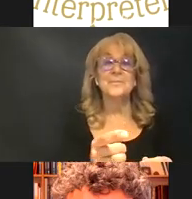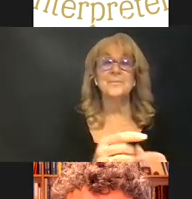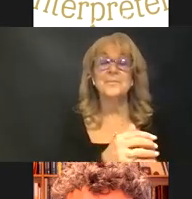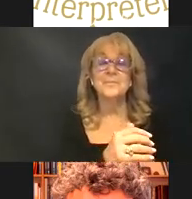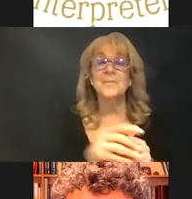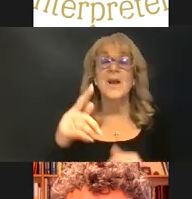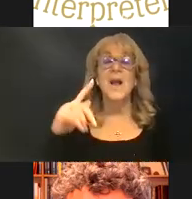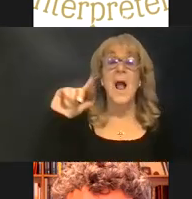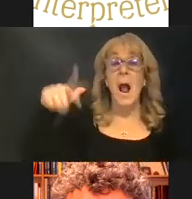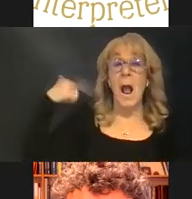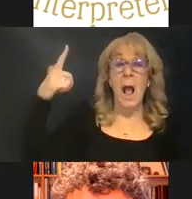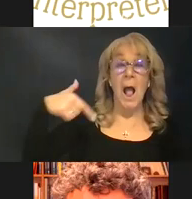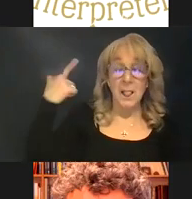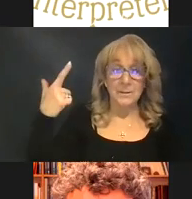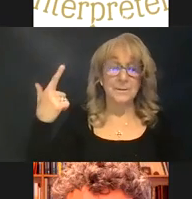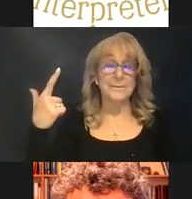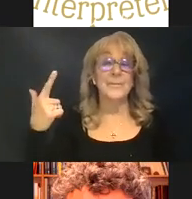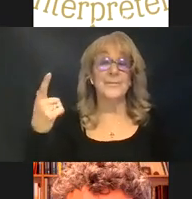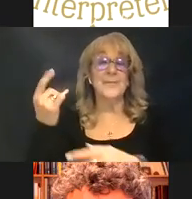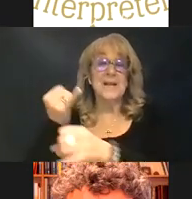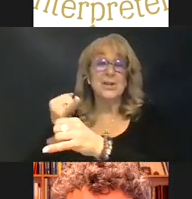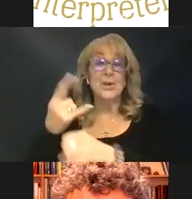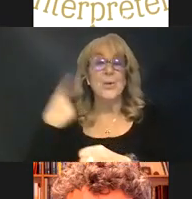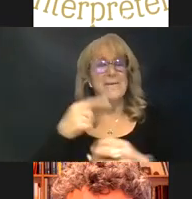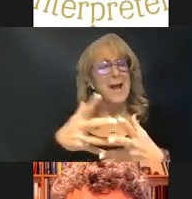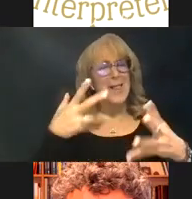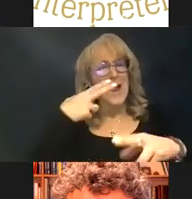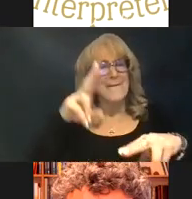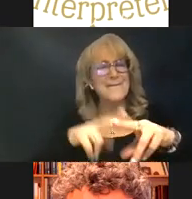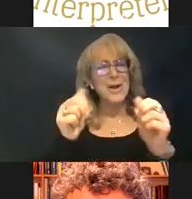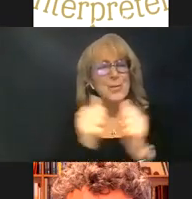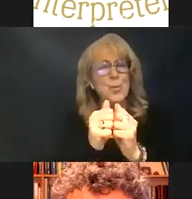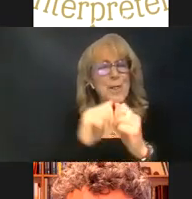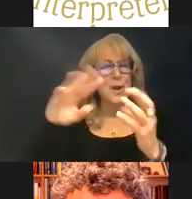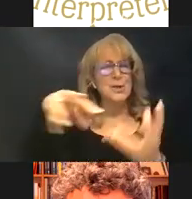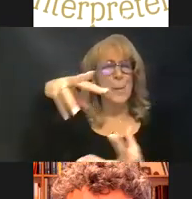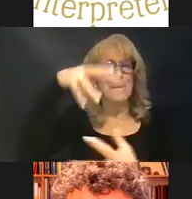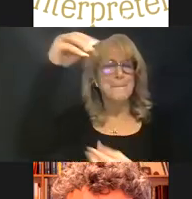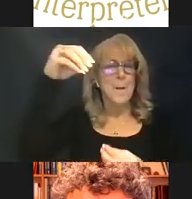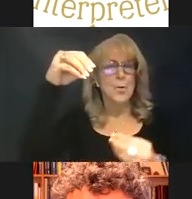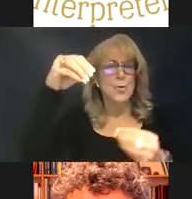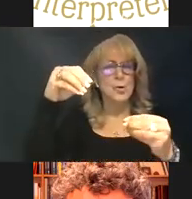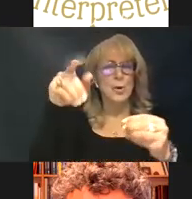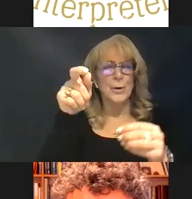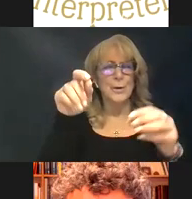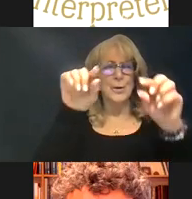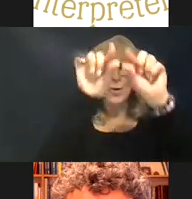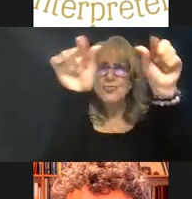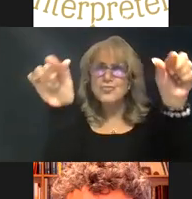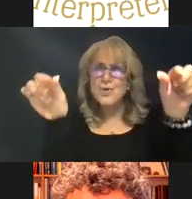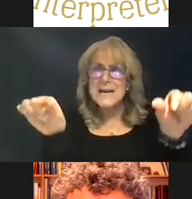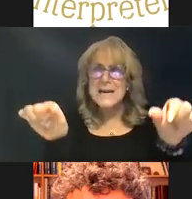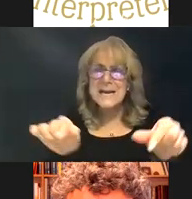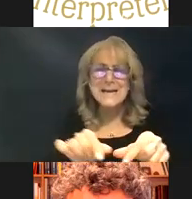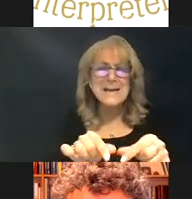Here at the RI recently, we've been having a lot of fun with smoke rings. I built this giant cannon for this year's Christmas lectures, and I thought,